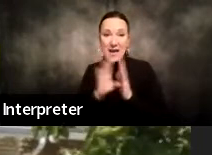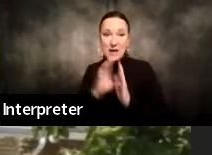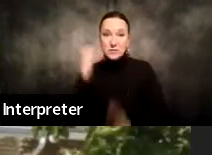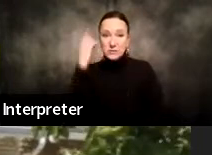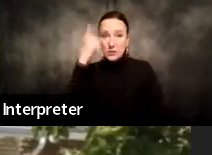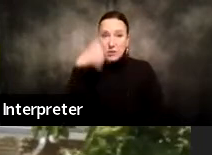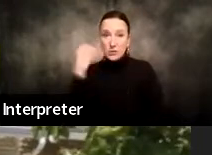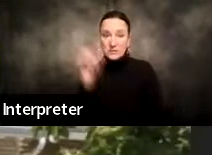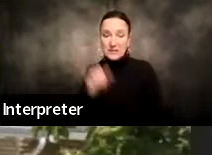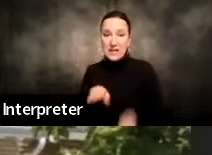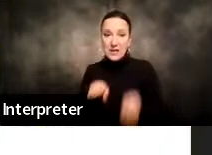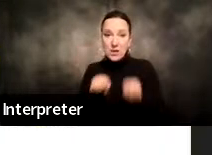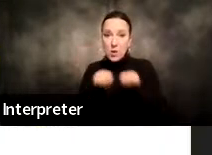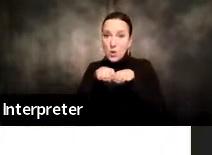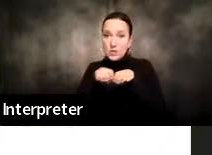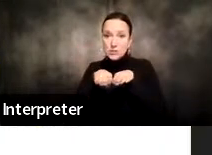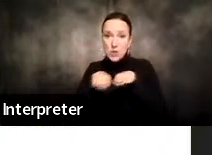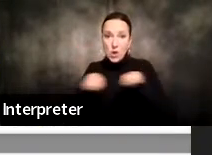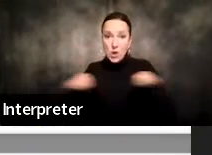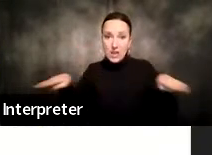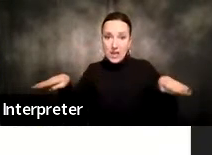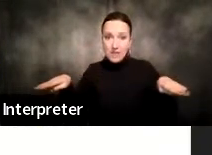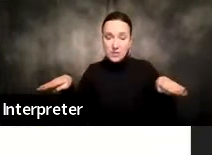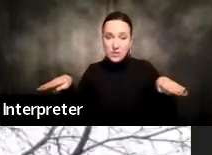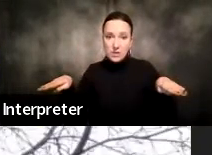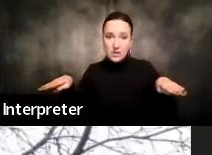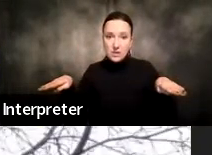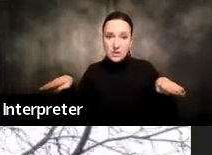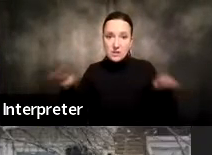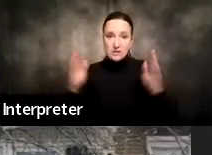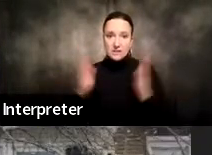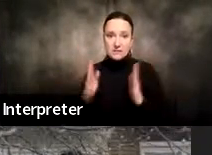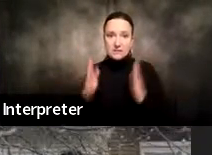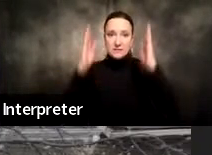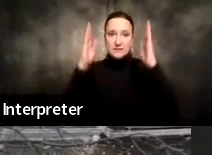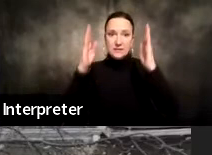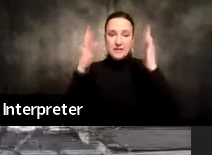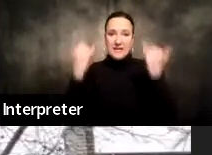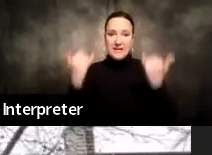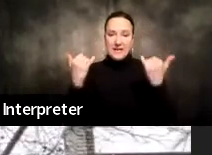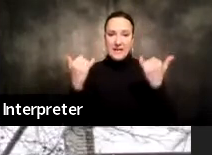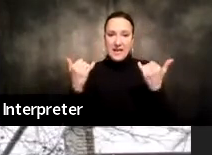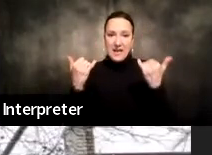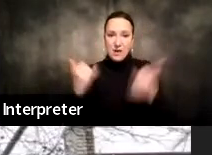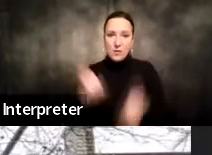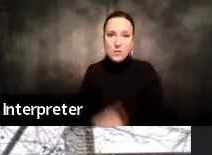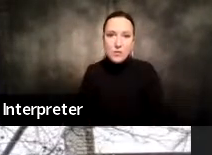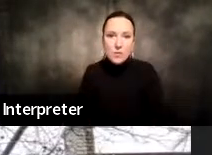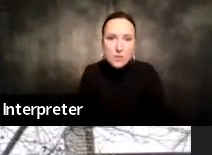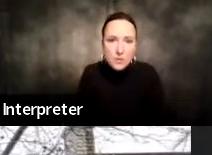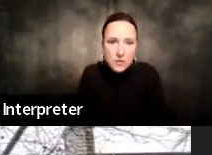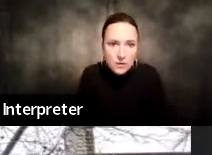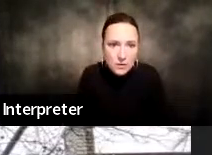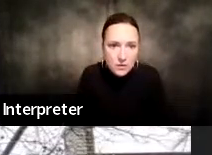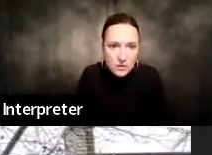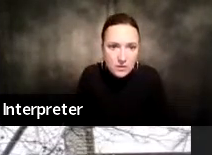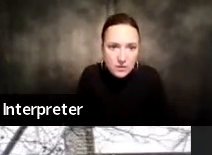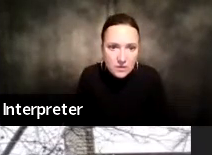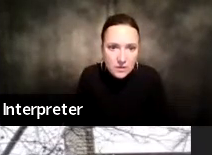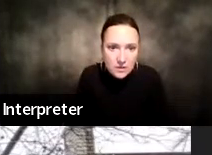all on here, the roof level, and this is how the property appears now, as Mr. Oliver